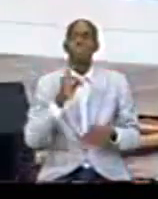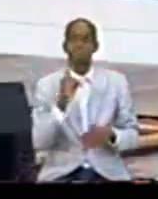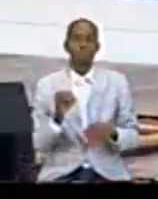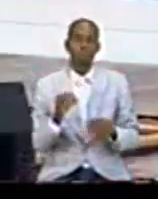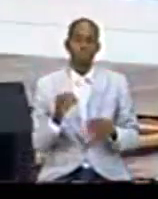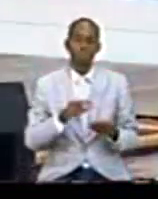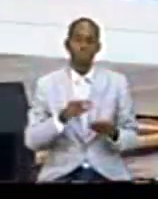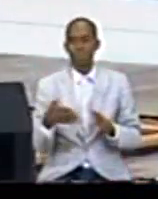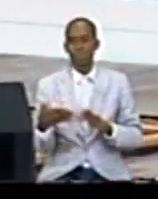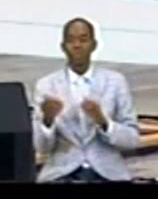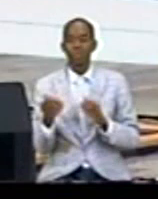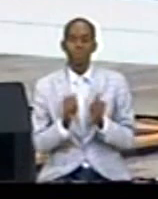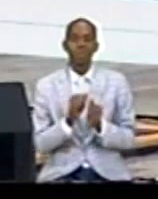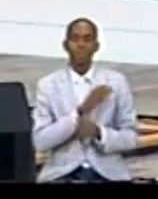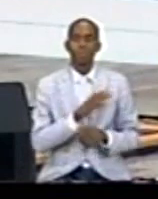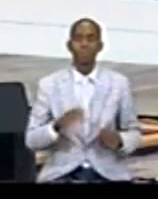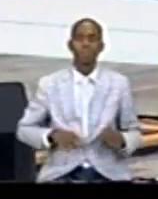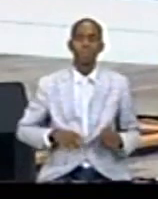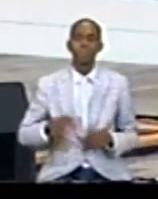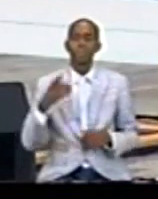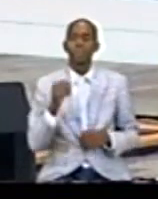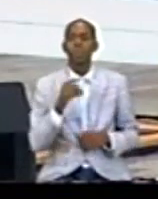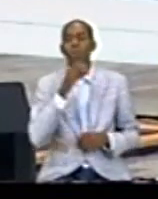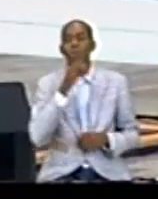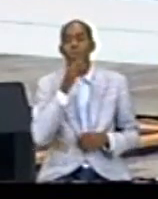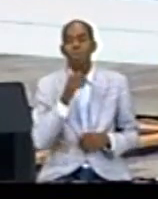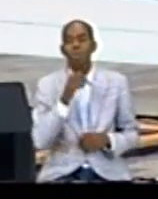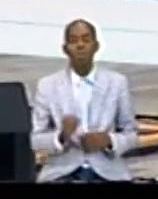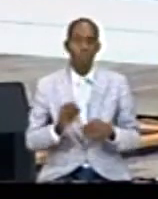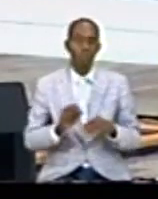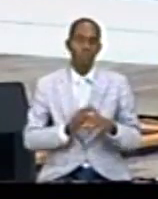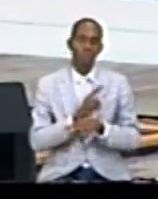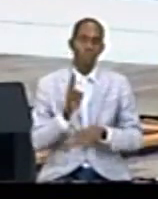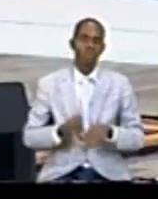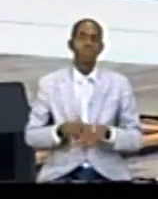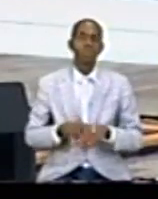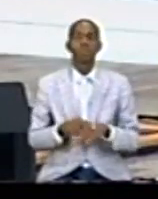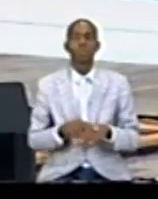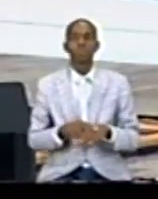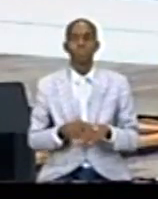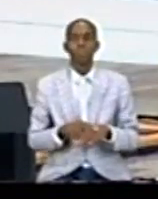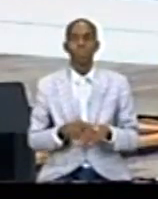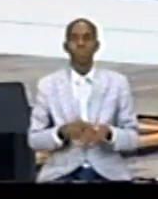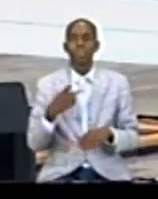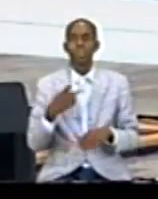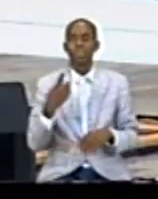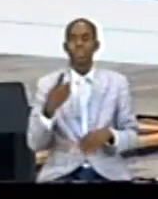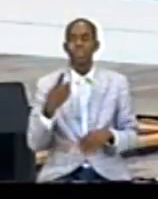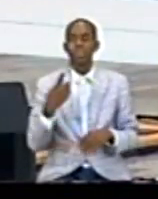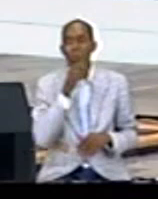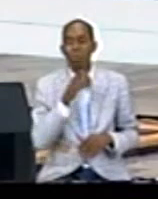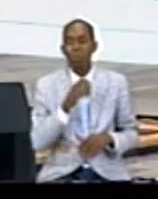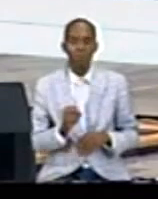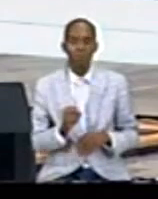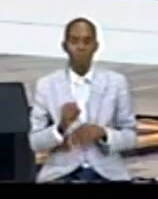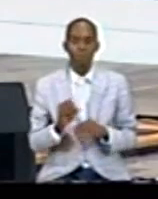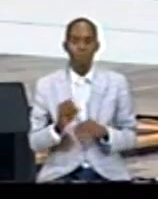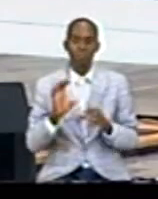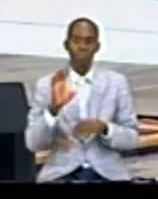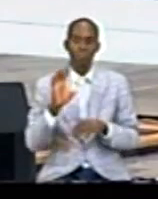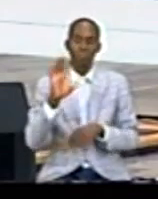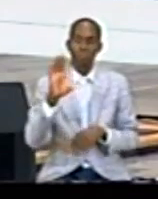him. The old man, the old nature, the old creature,